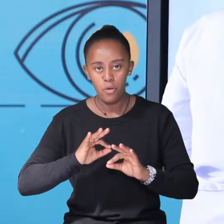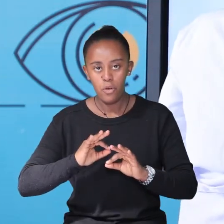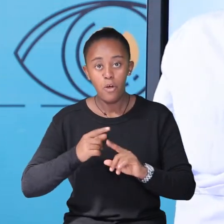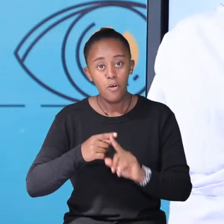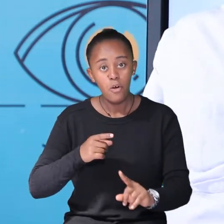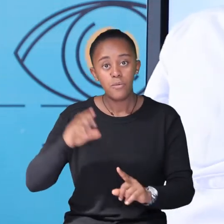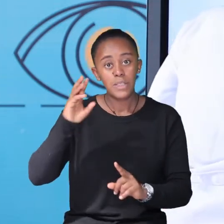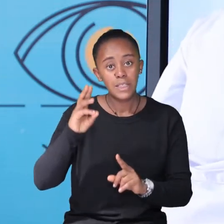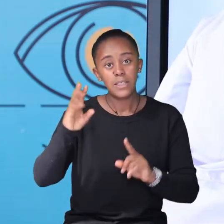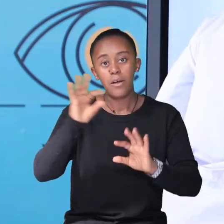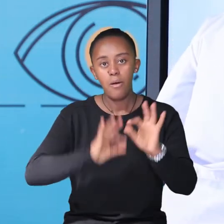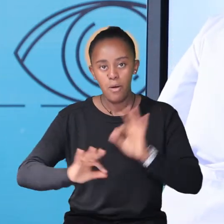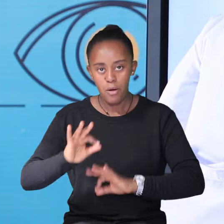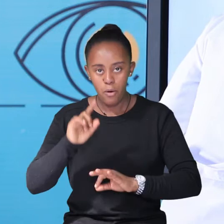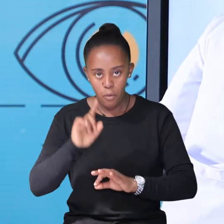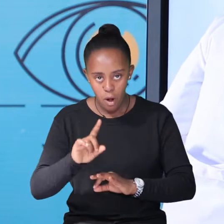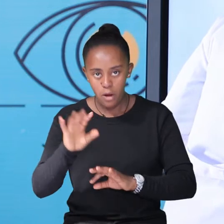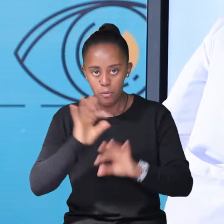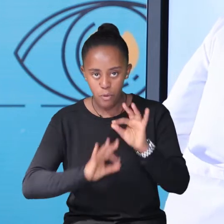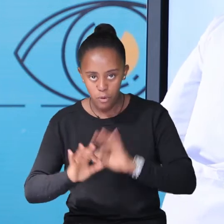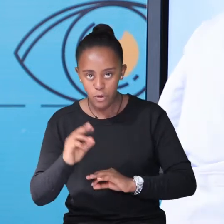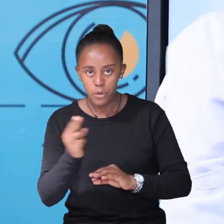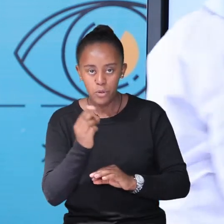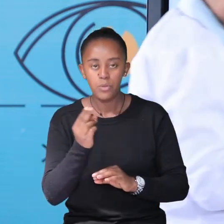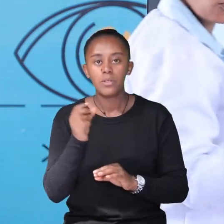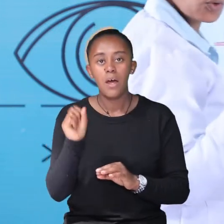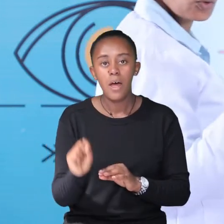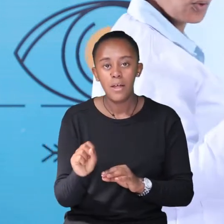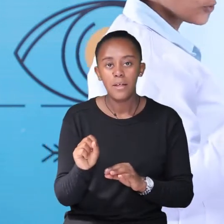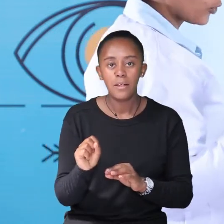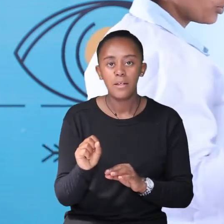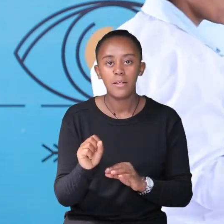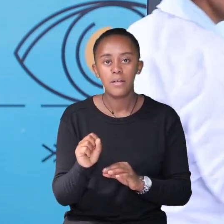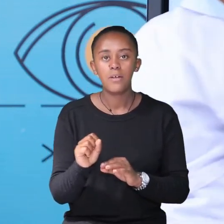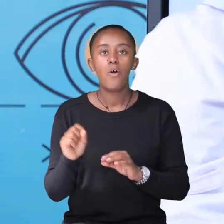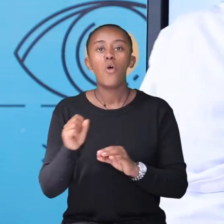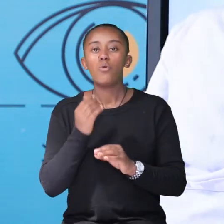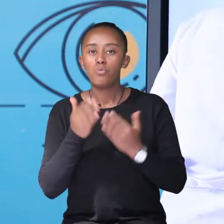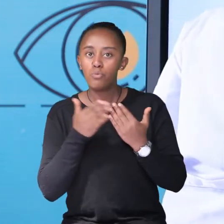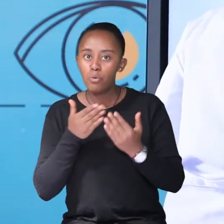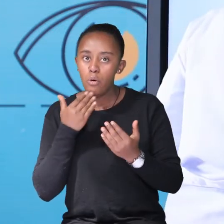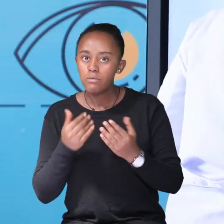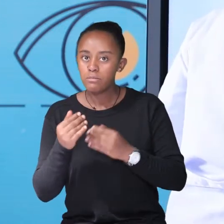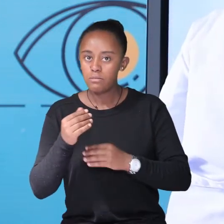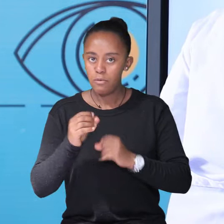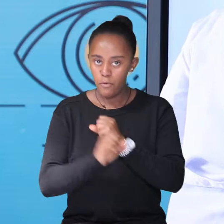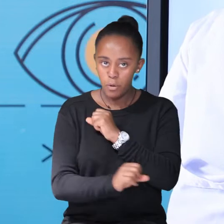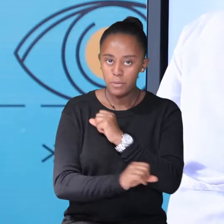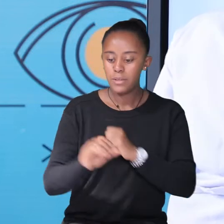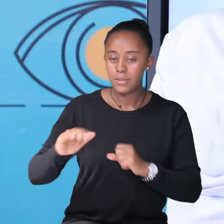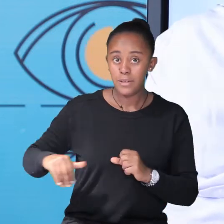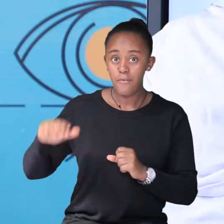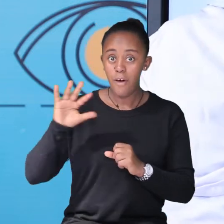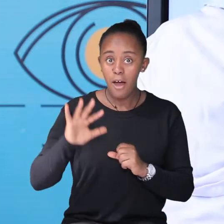6 molecules, 1 molecule is used as precursor for glucose formation, and the remaining 5